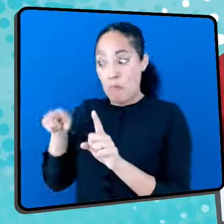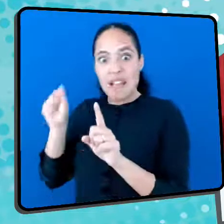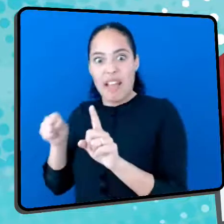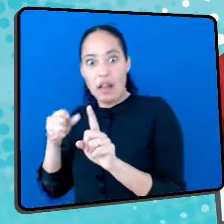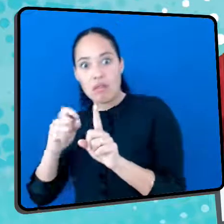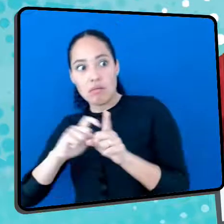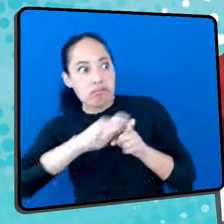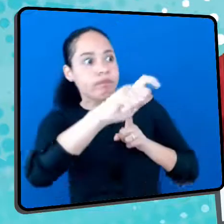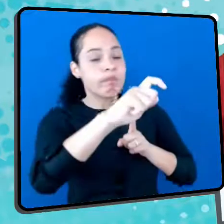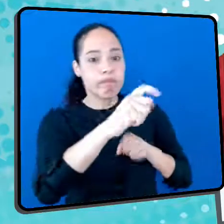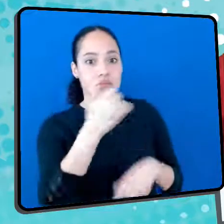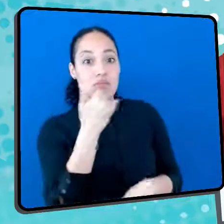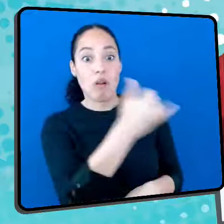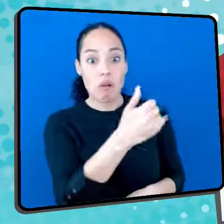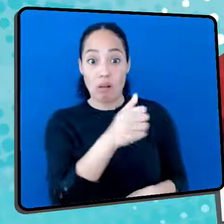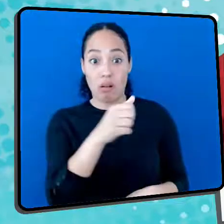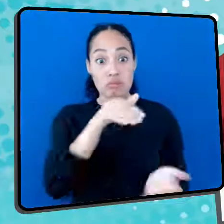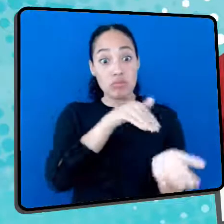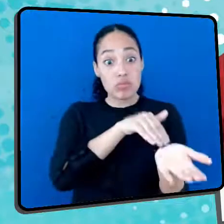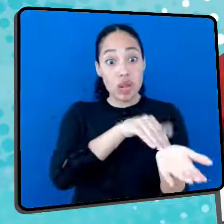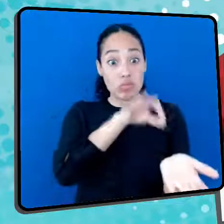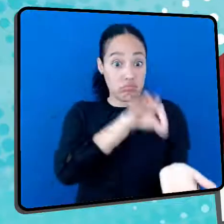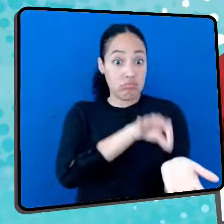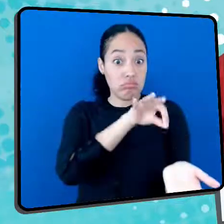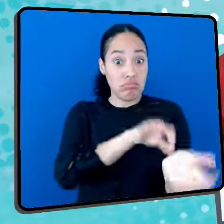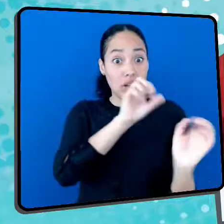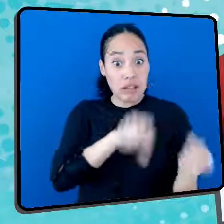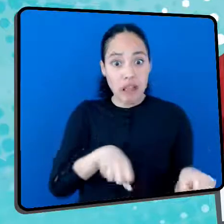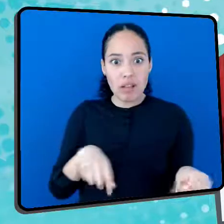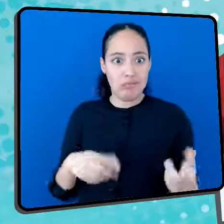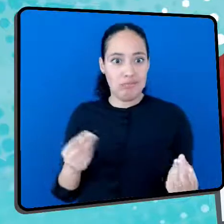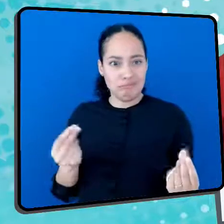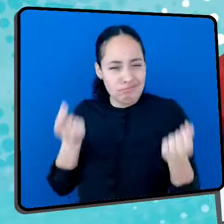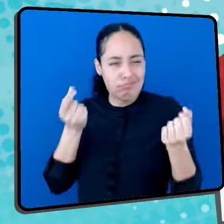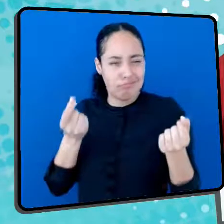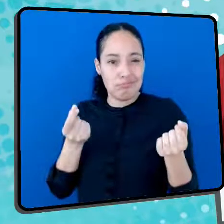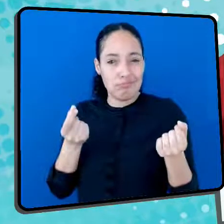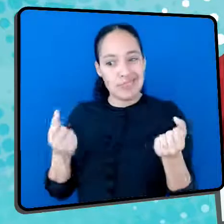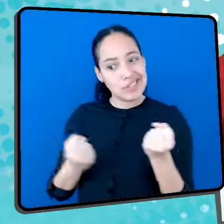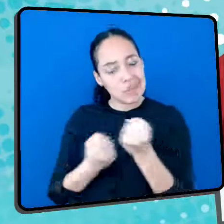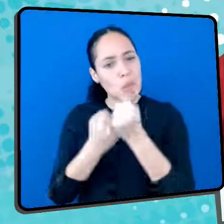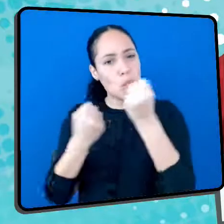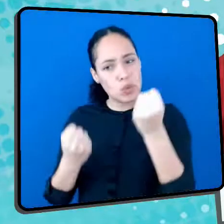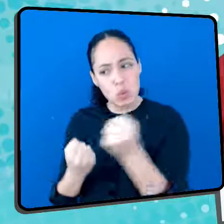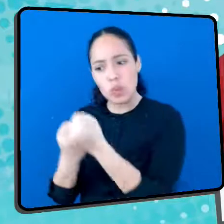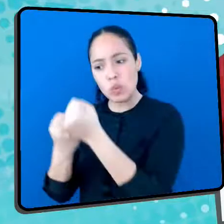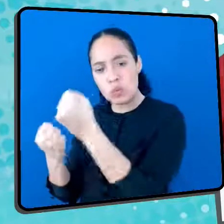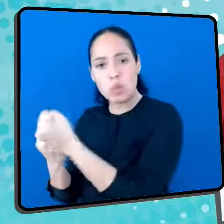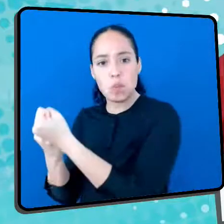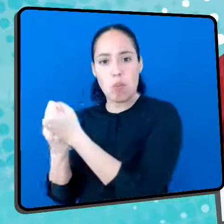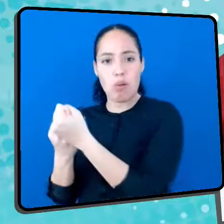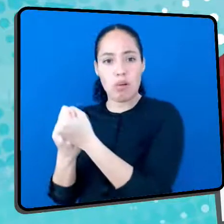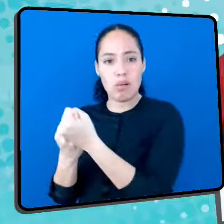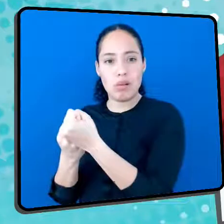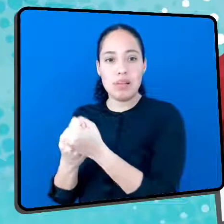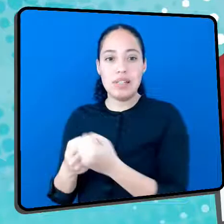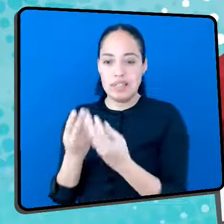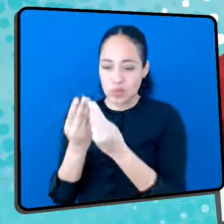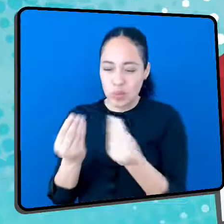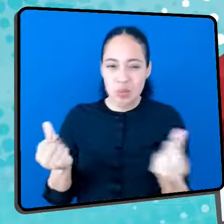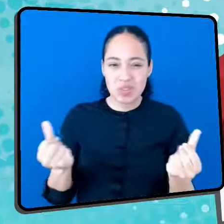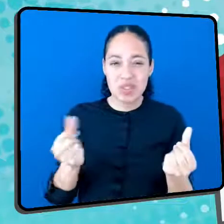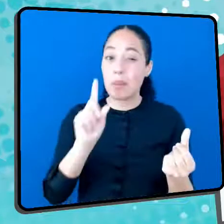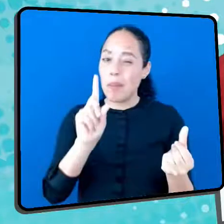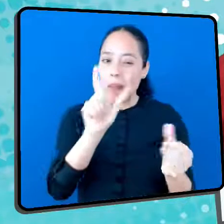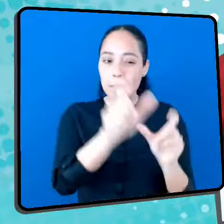these solutions are for the people, and many of them don't understand it yet. So